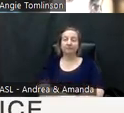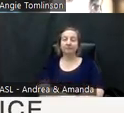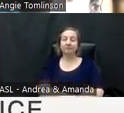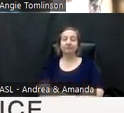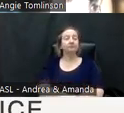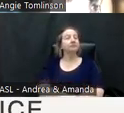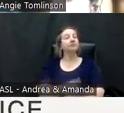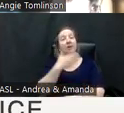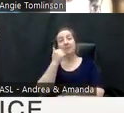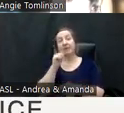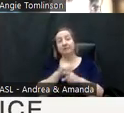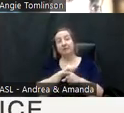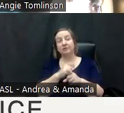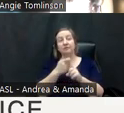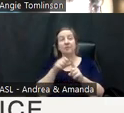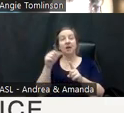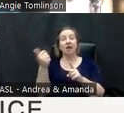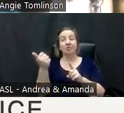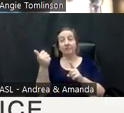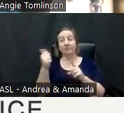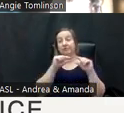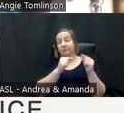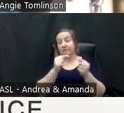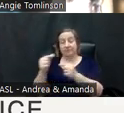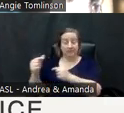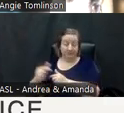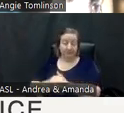So best practices from other jurisdictions.